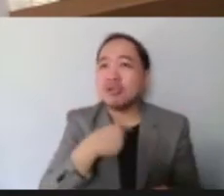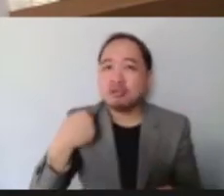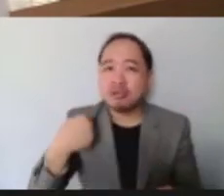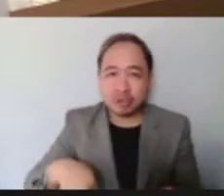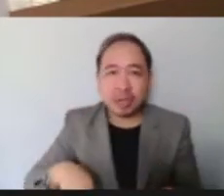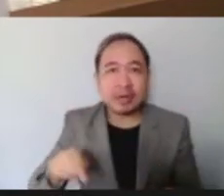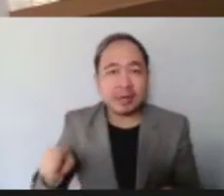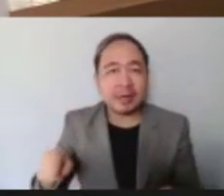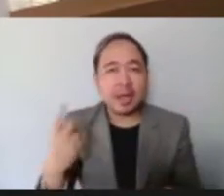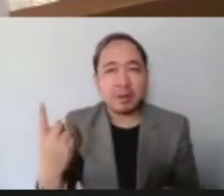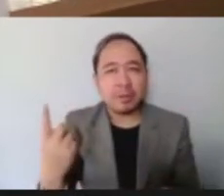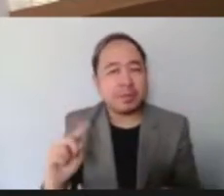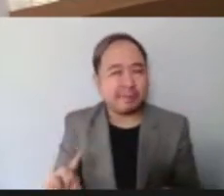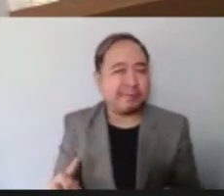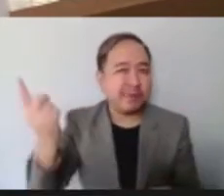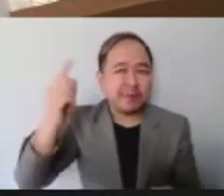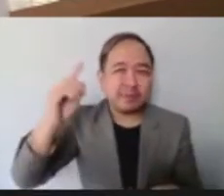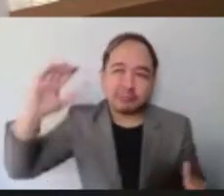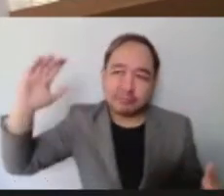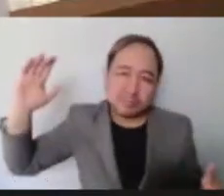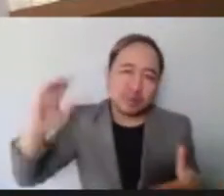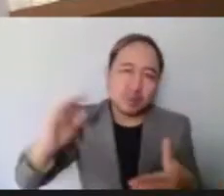one channel